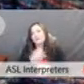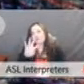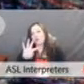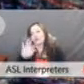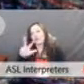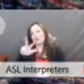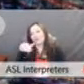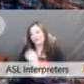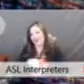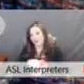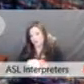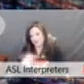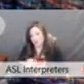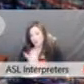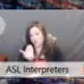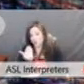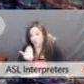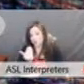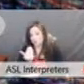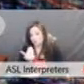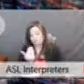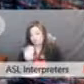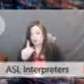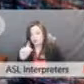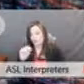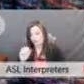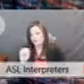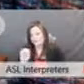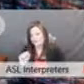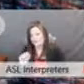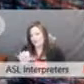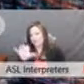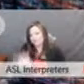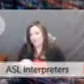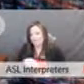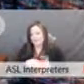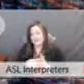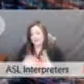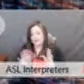43,000 new doses. And so that equates to about